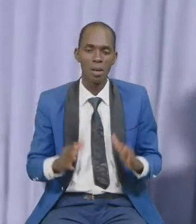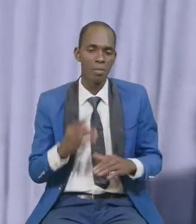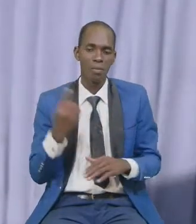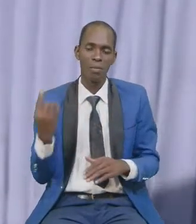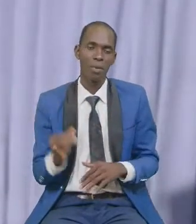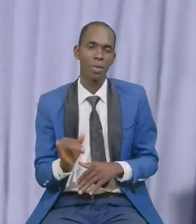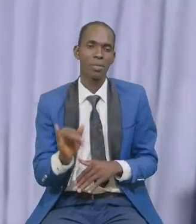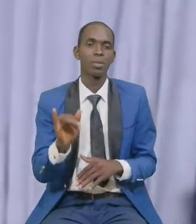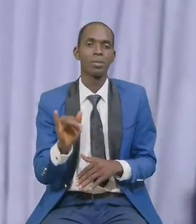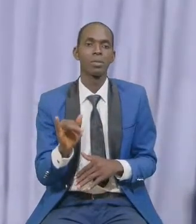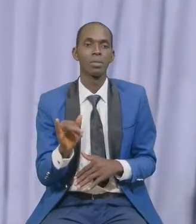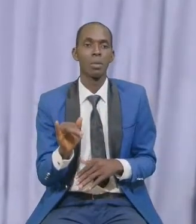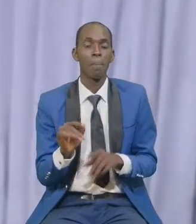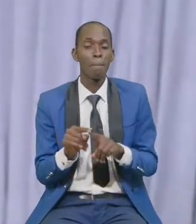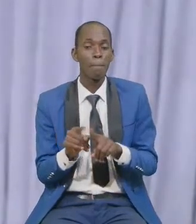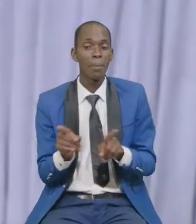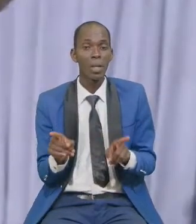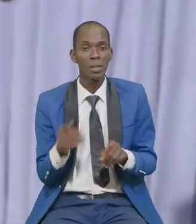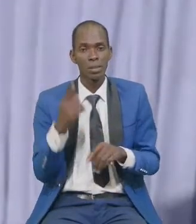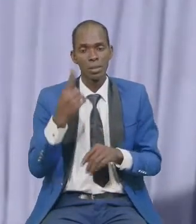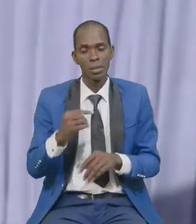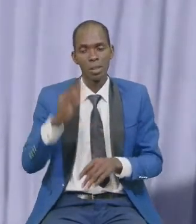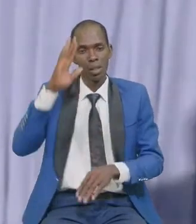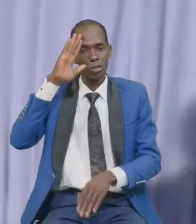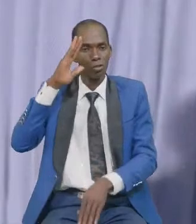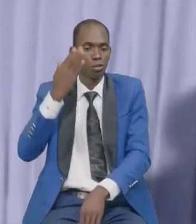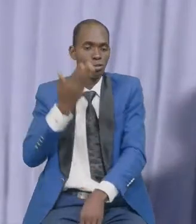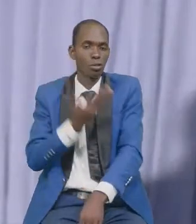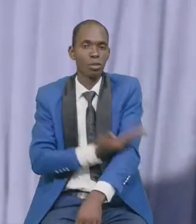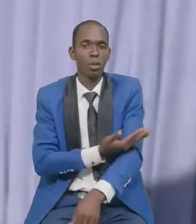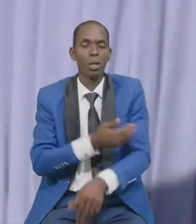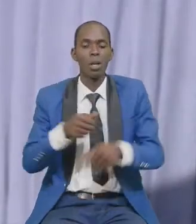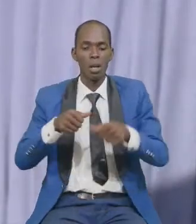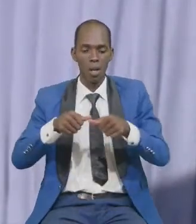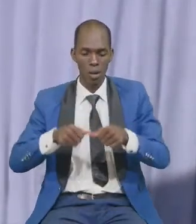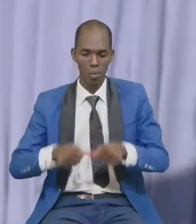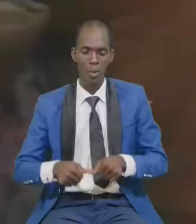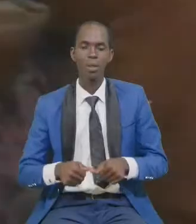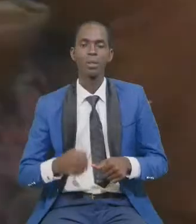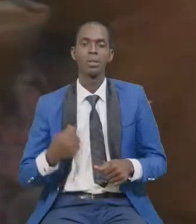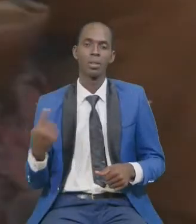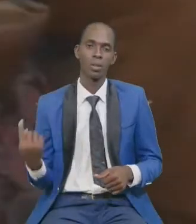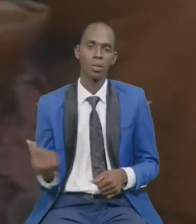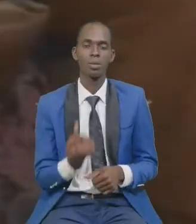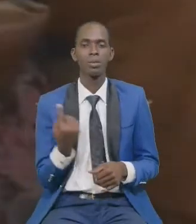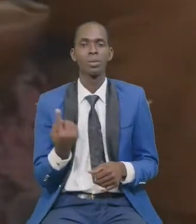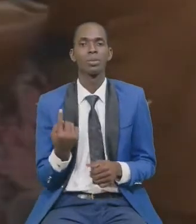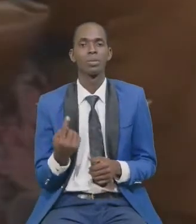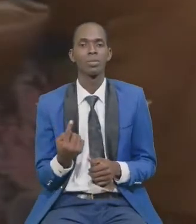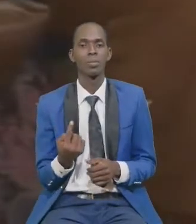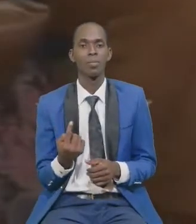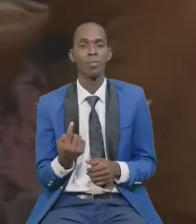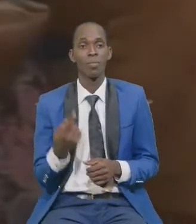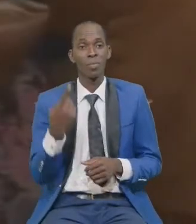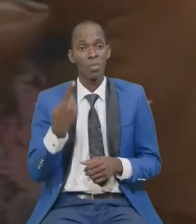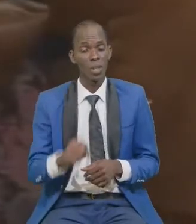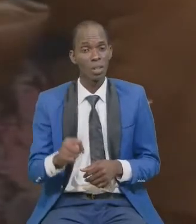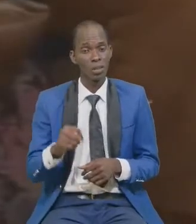forever, but the Son abideth ever. The